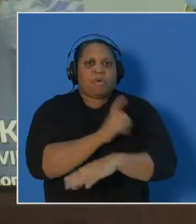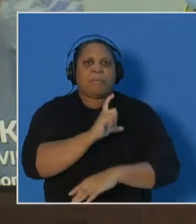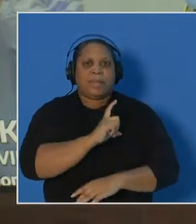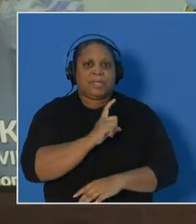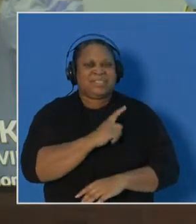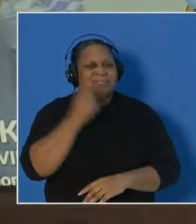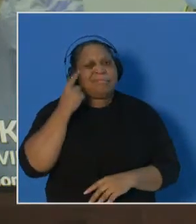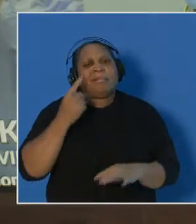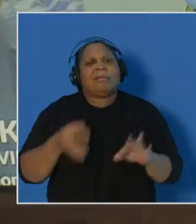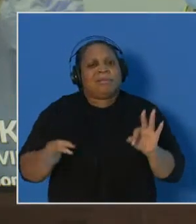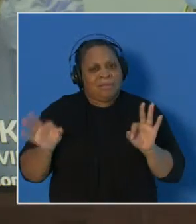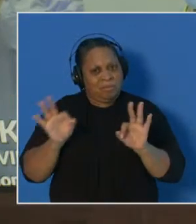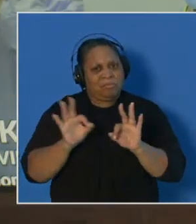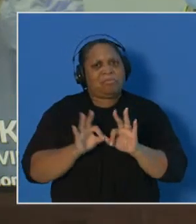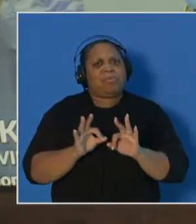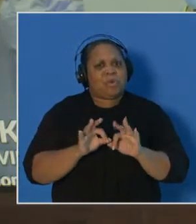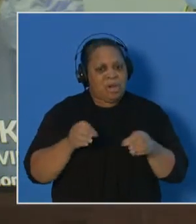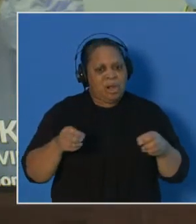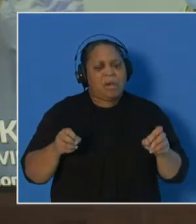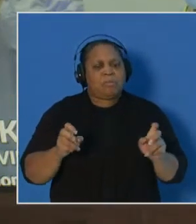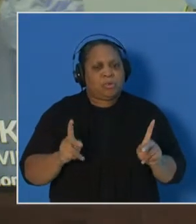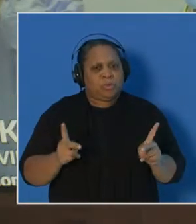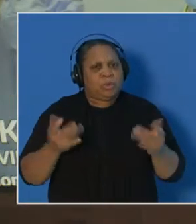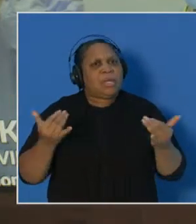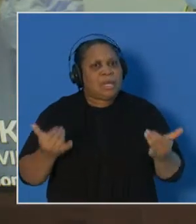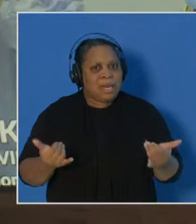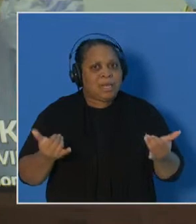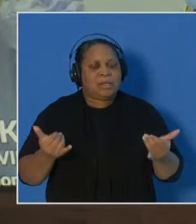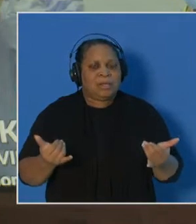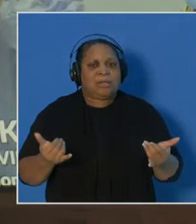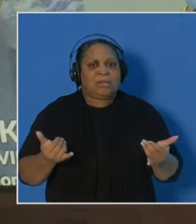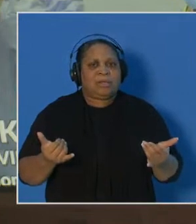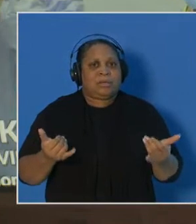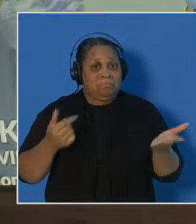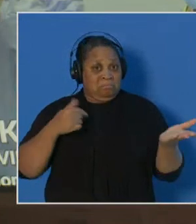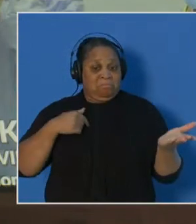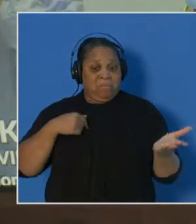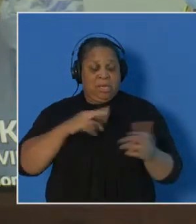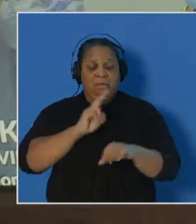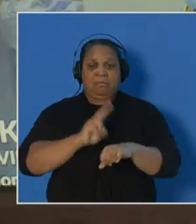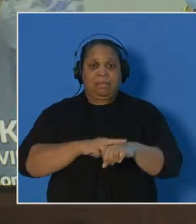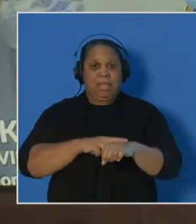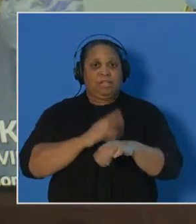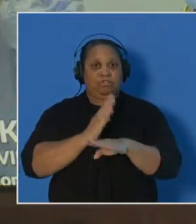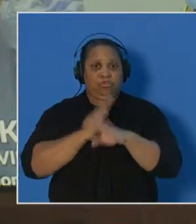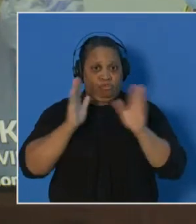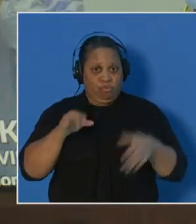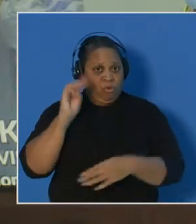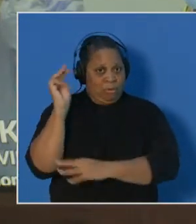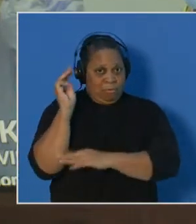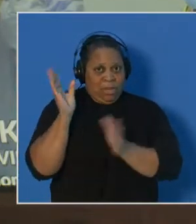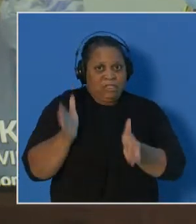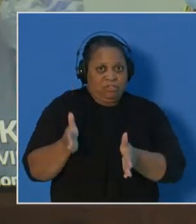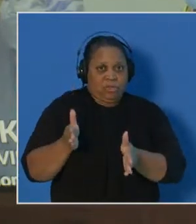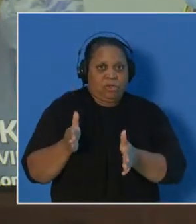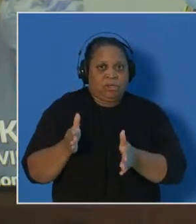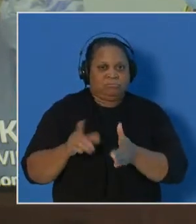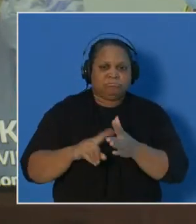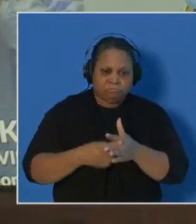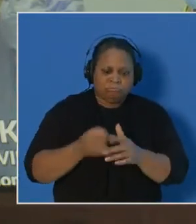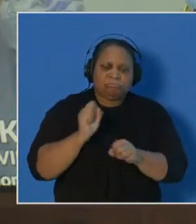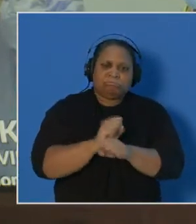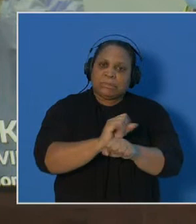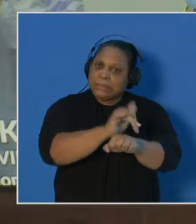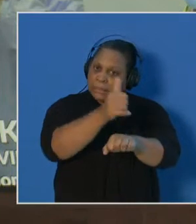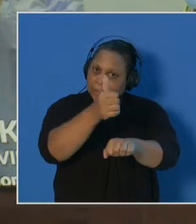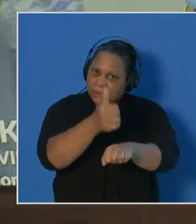is important and an opportune time for me as the Minister of National Security to recommence the task of